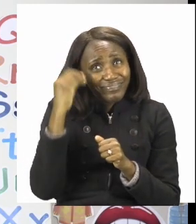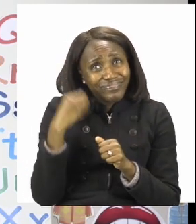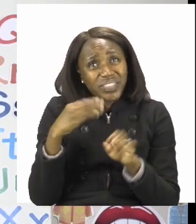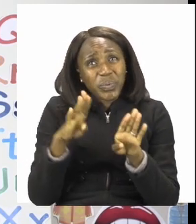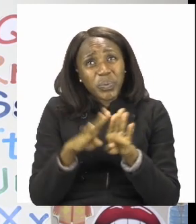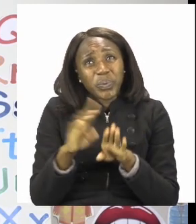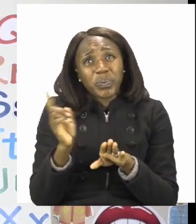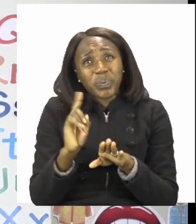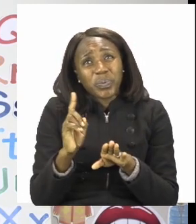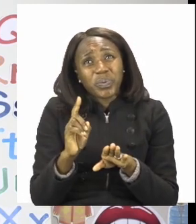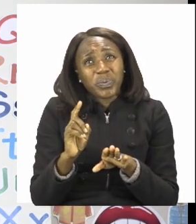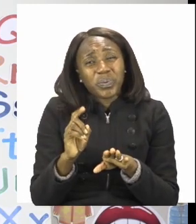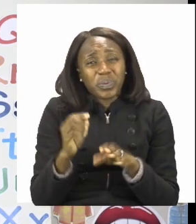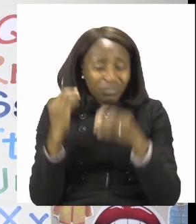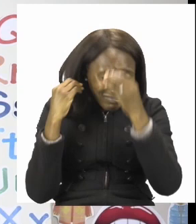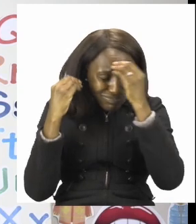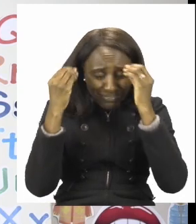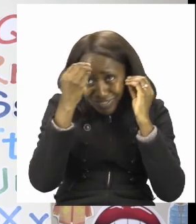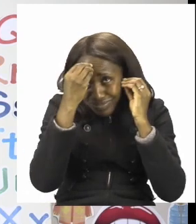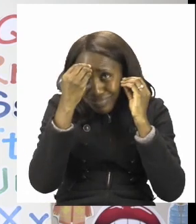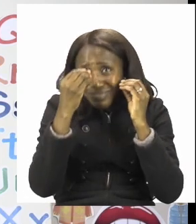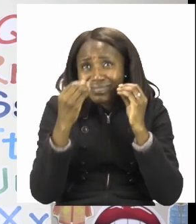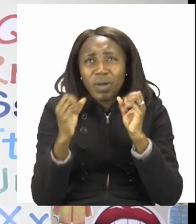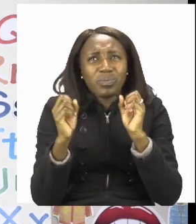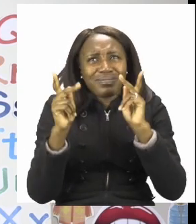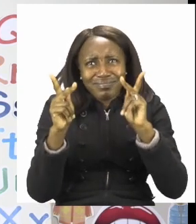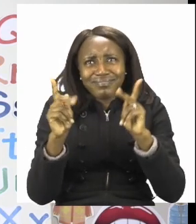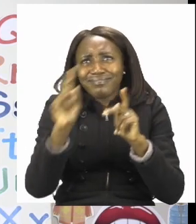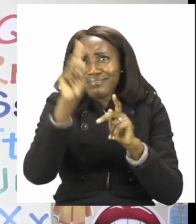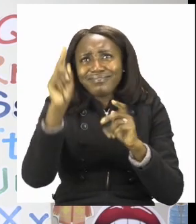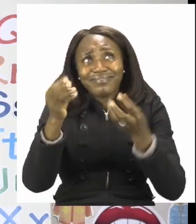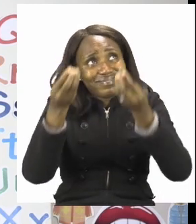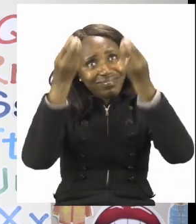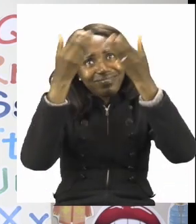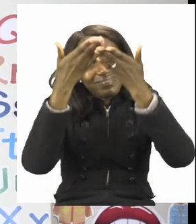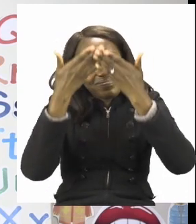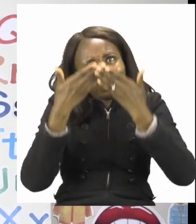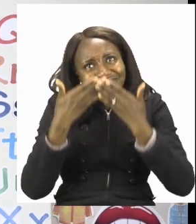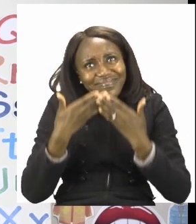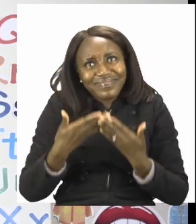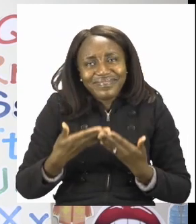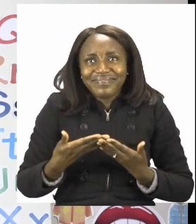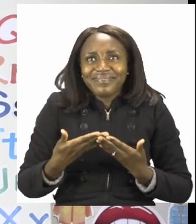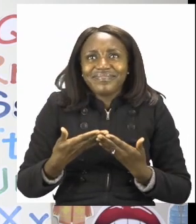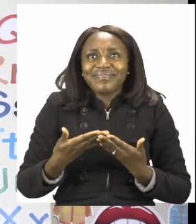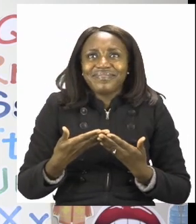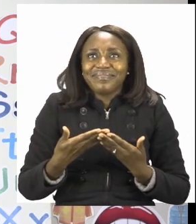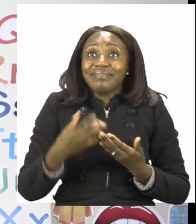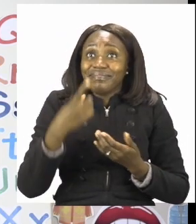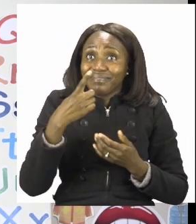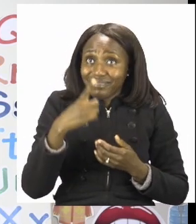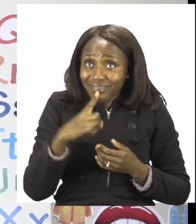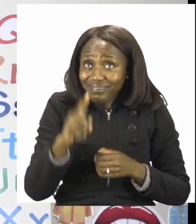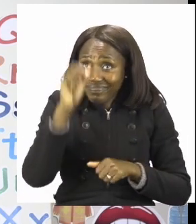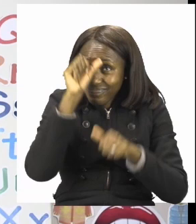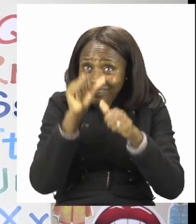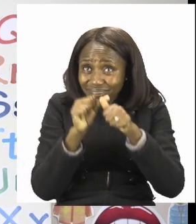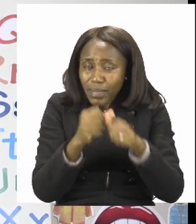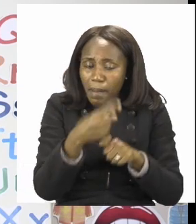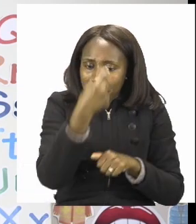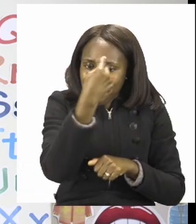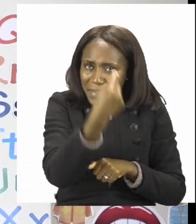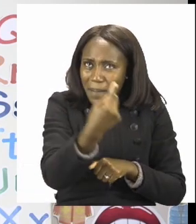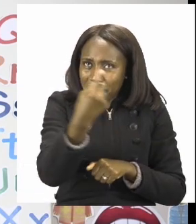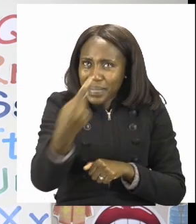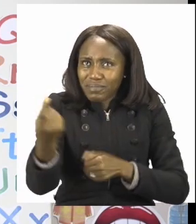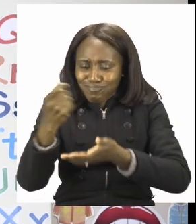do or something is a little too hard, that's okay. You can always ask an adult for help. But just make